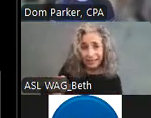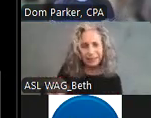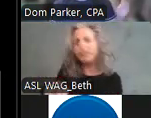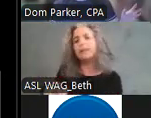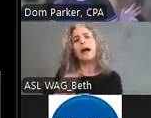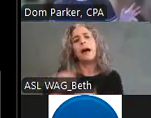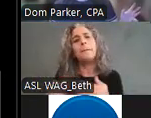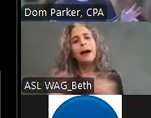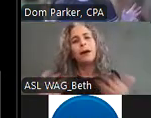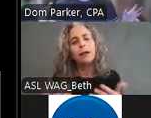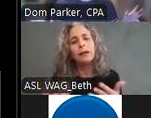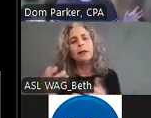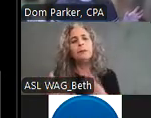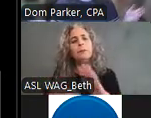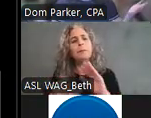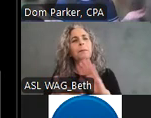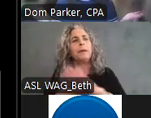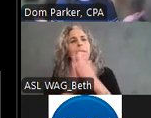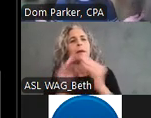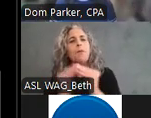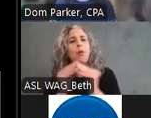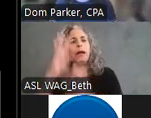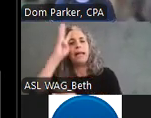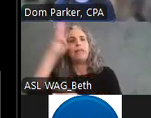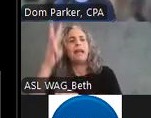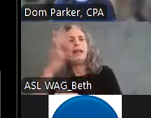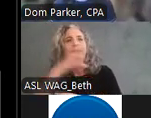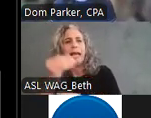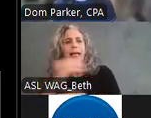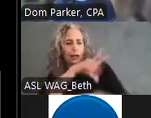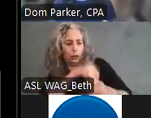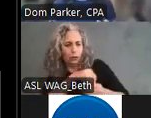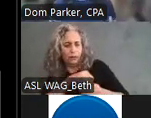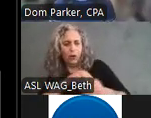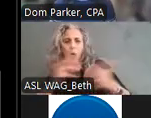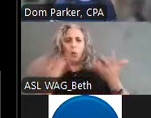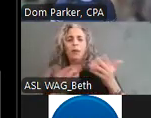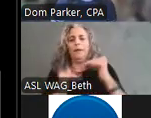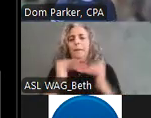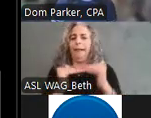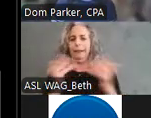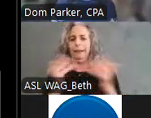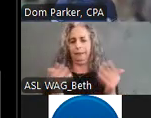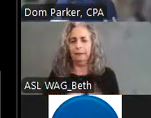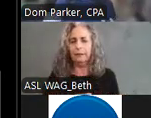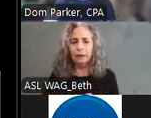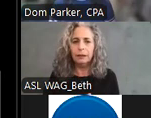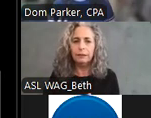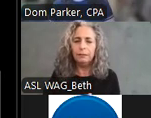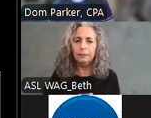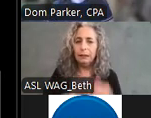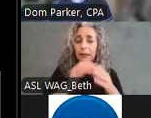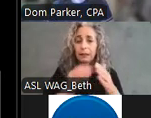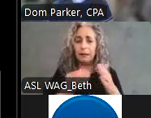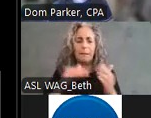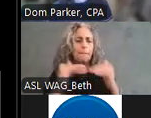to being innovative and being inclusive. How do you balance this? So in this case, it'd be about, balancing the technology